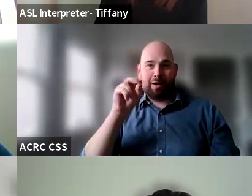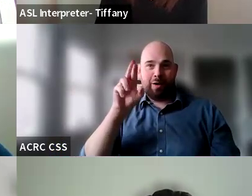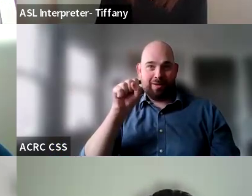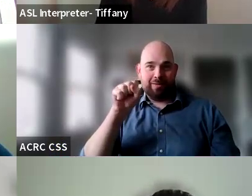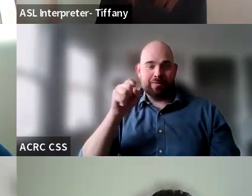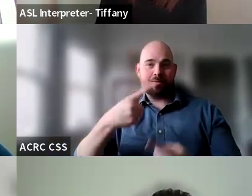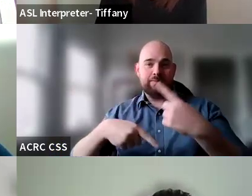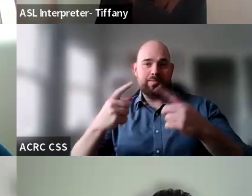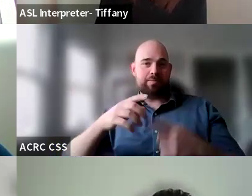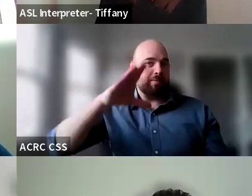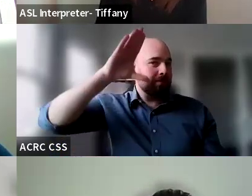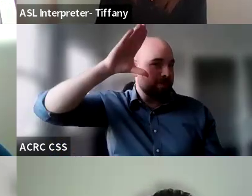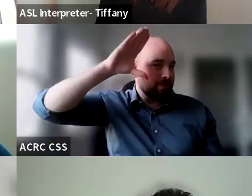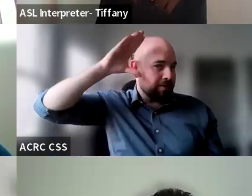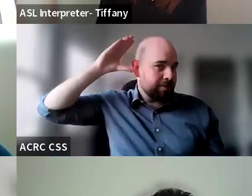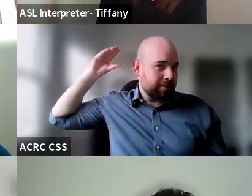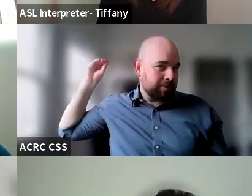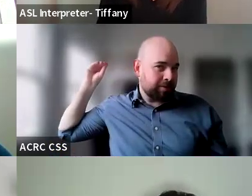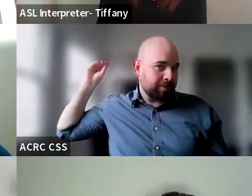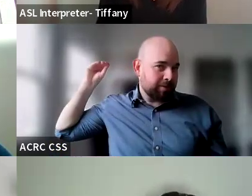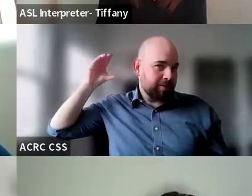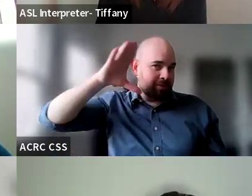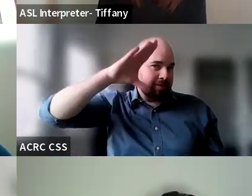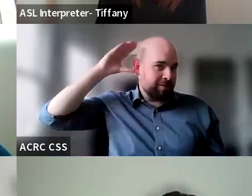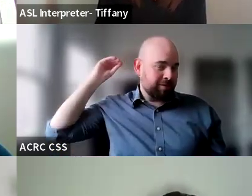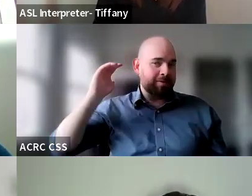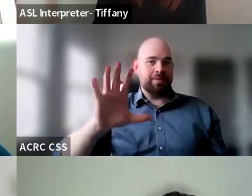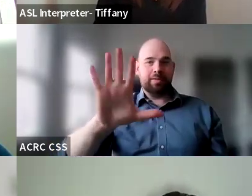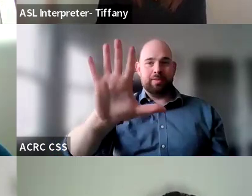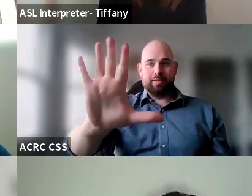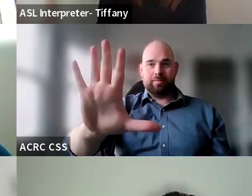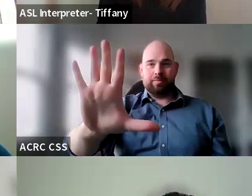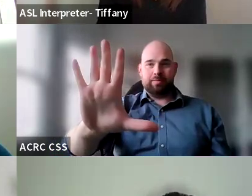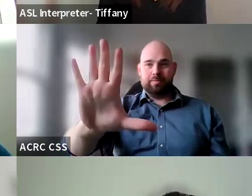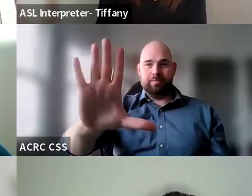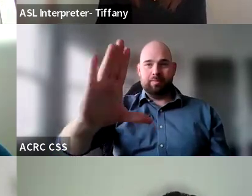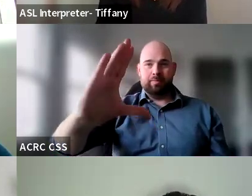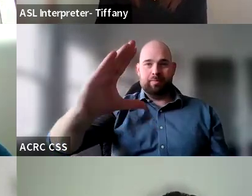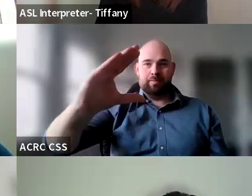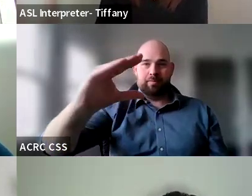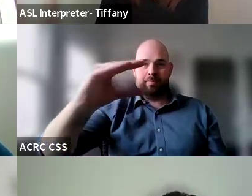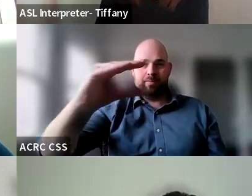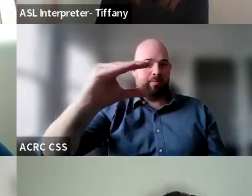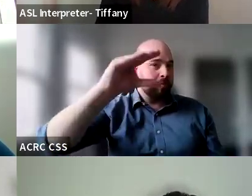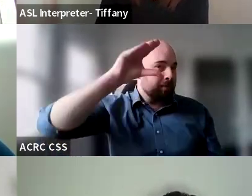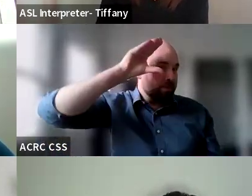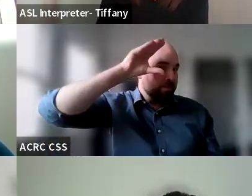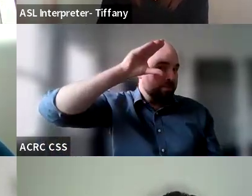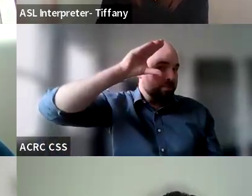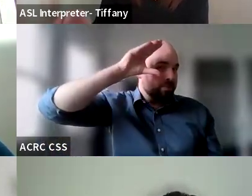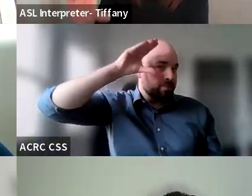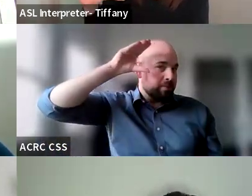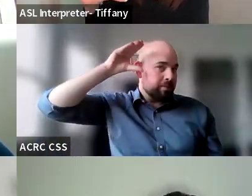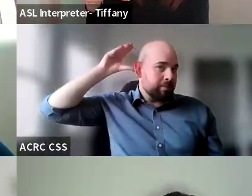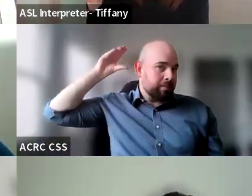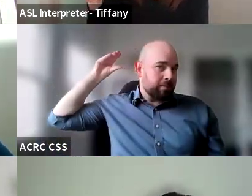And then, of course, we have the Patriots. So the sign for the Patriot is like this. So it starts as a 5. It's